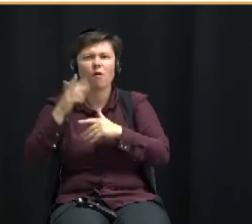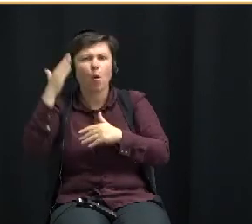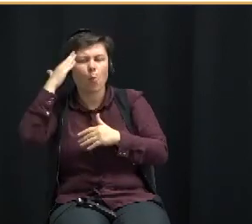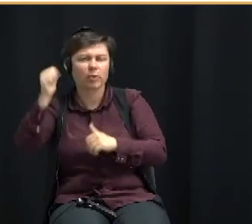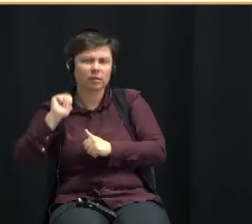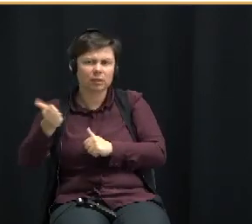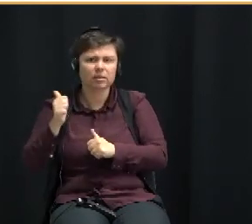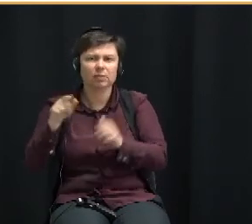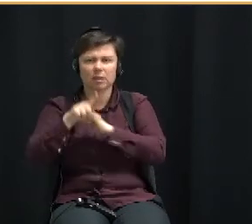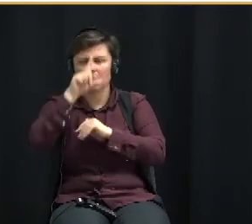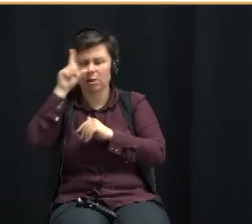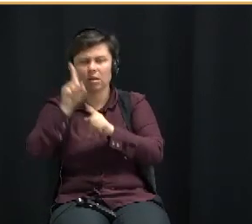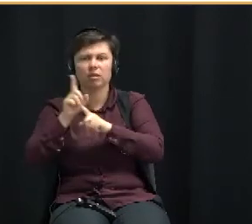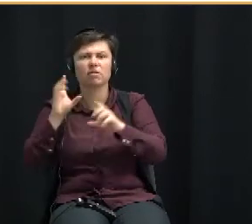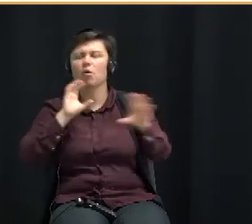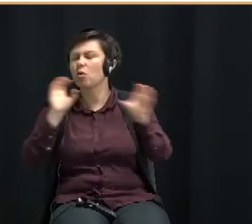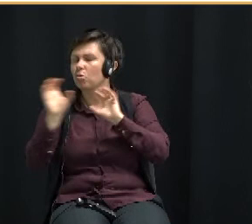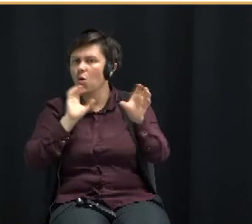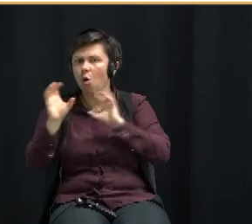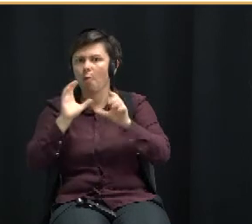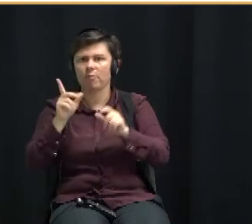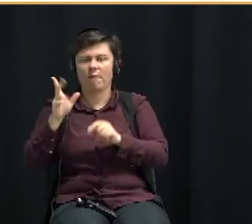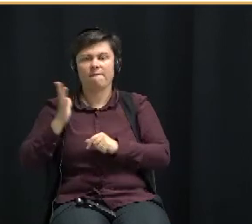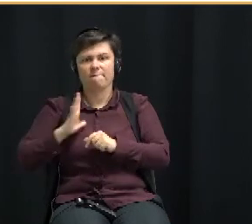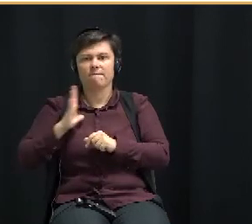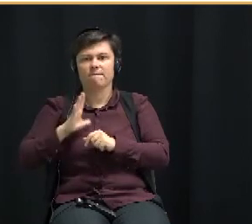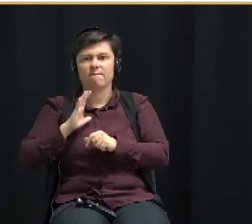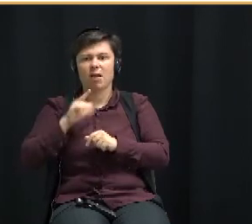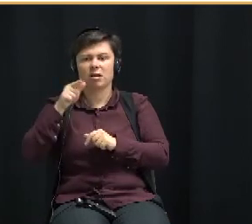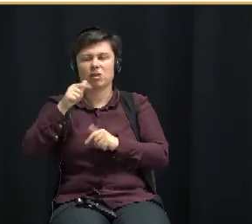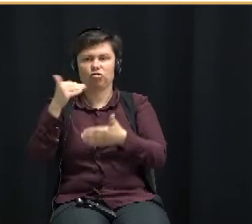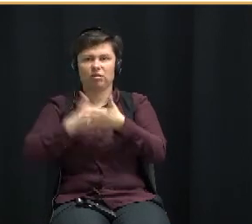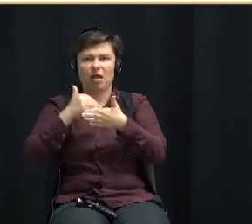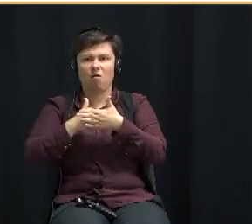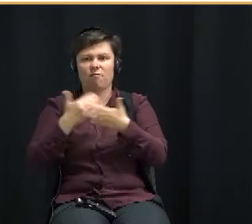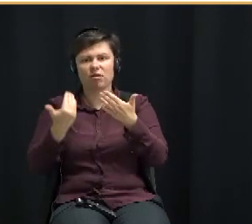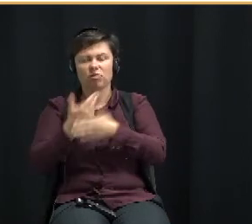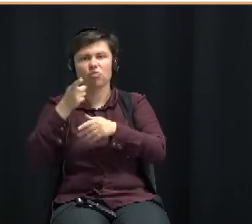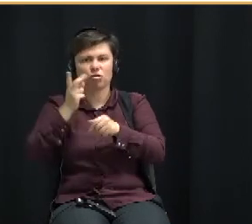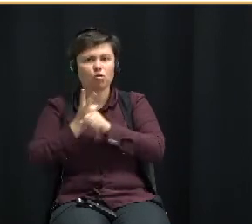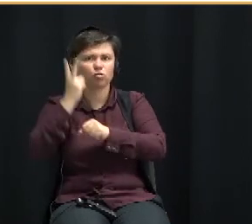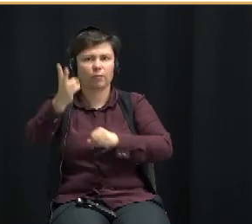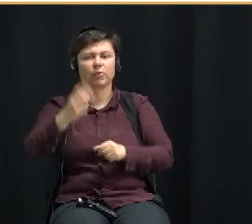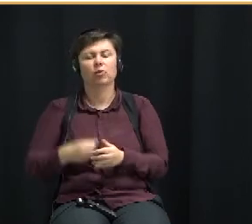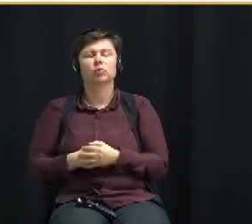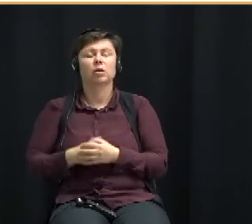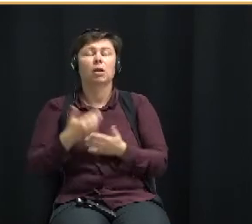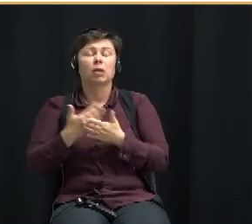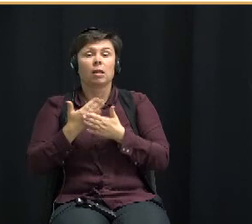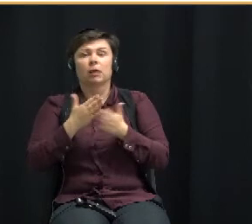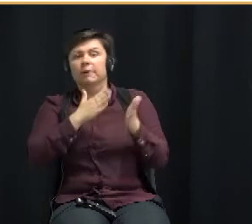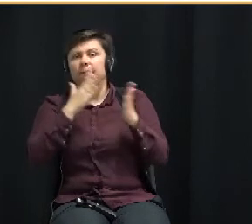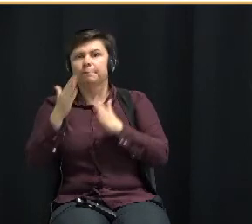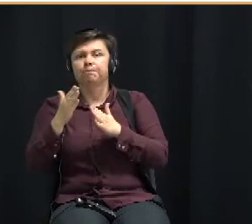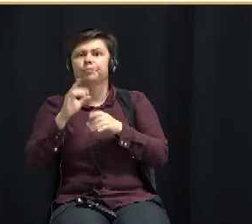communication. Communicate the value of this approach. And then the enforcement of new legislation,